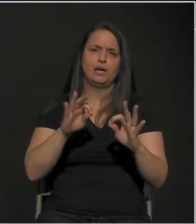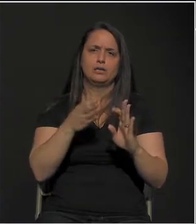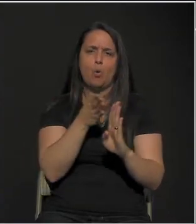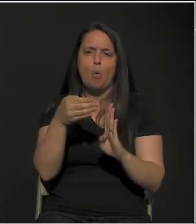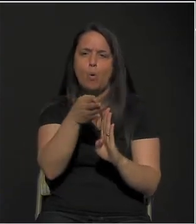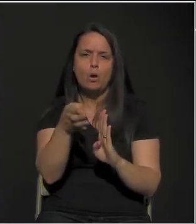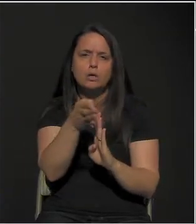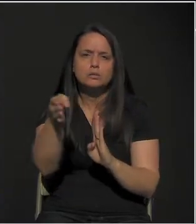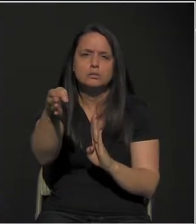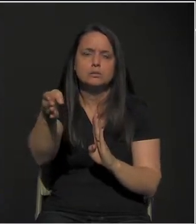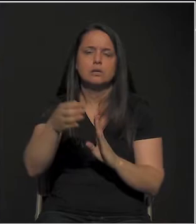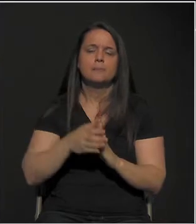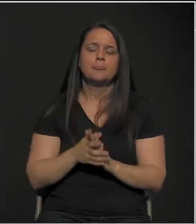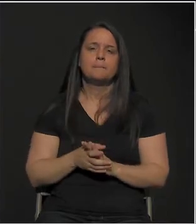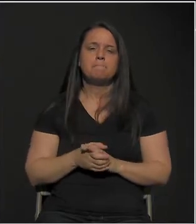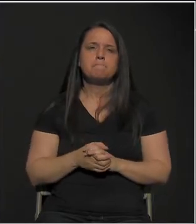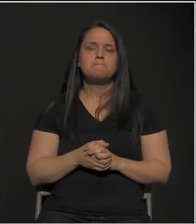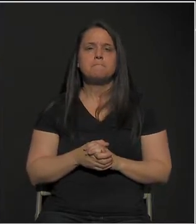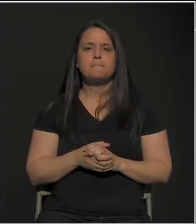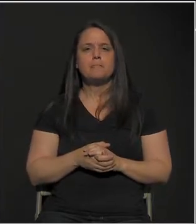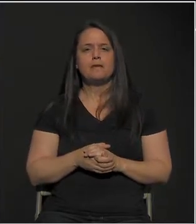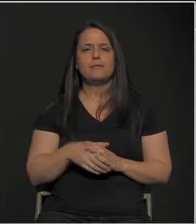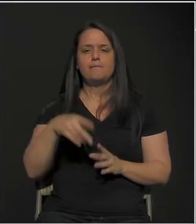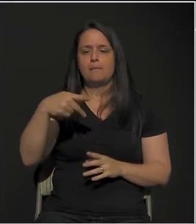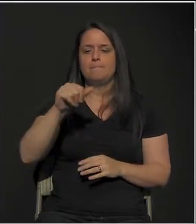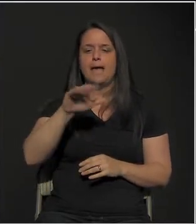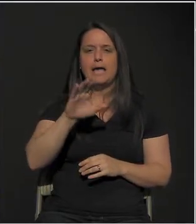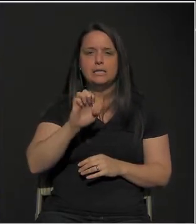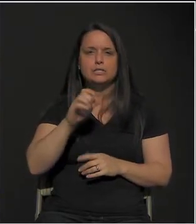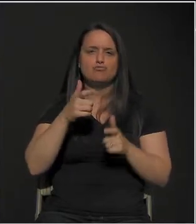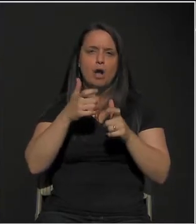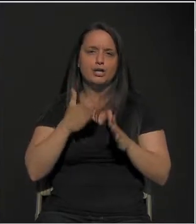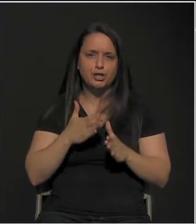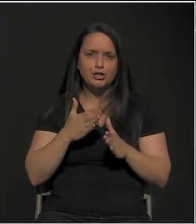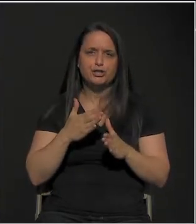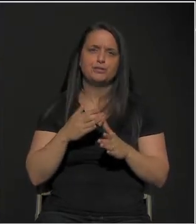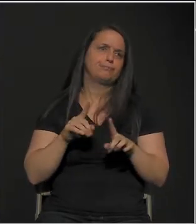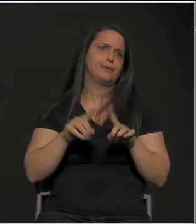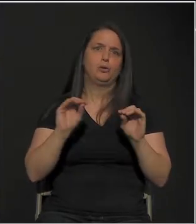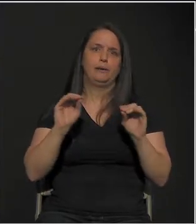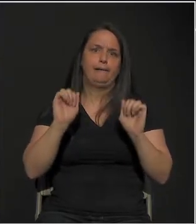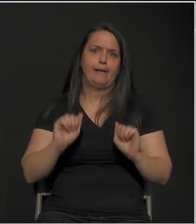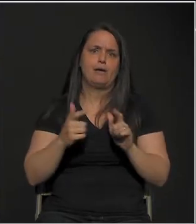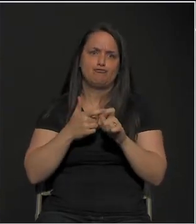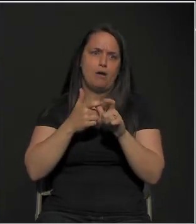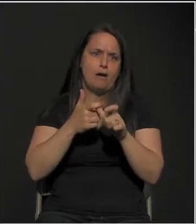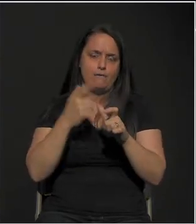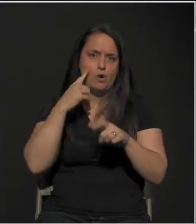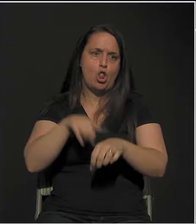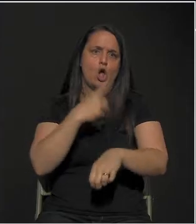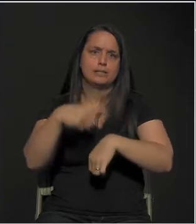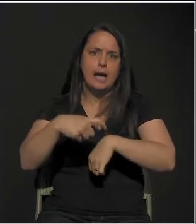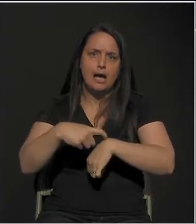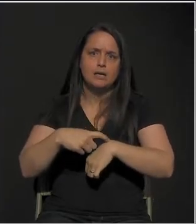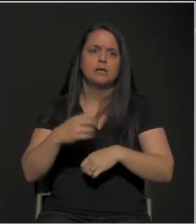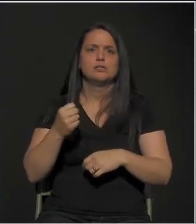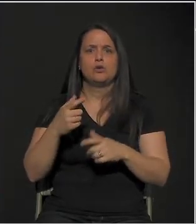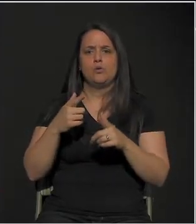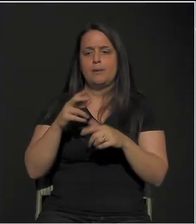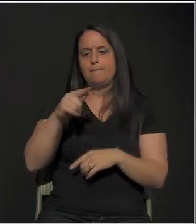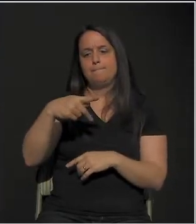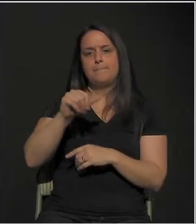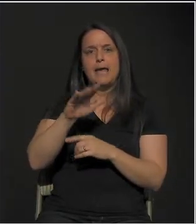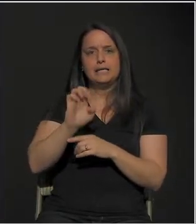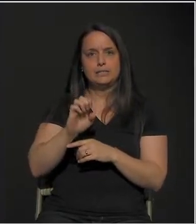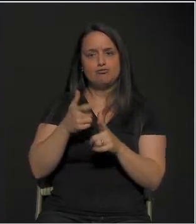And they have pace runners that are going to run with them, but nobody can run with these guys for a long time. So they have pace runners that run a short time. They have